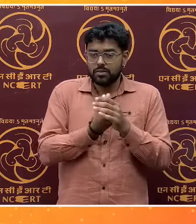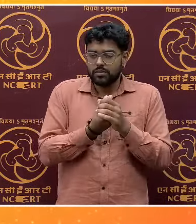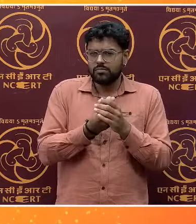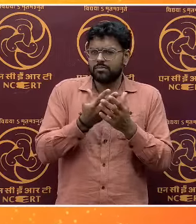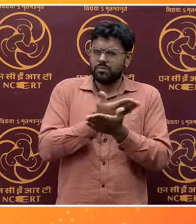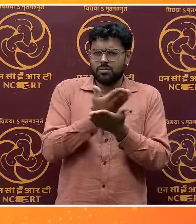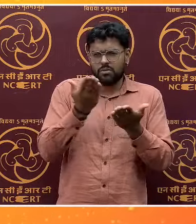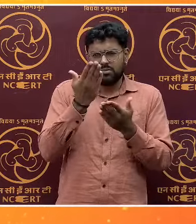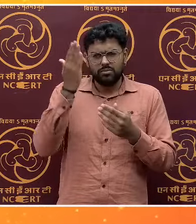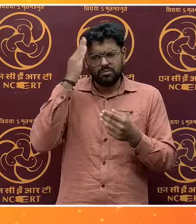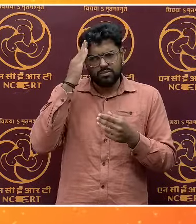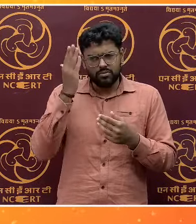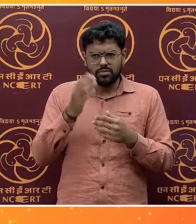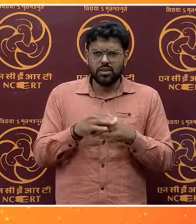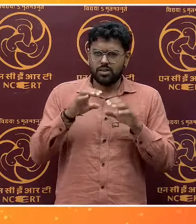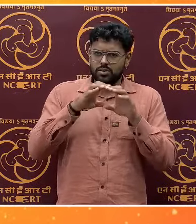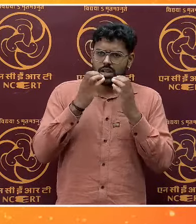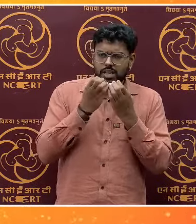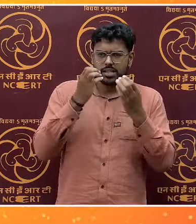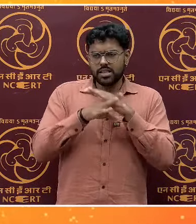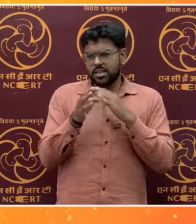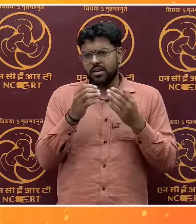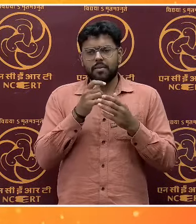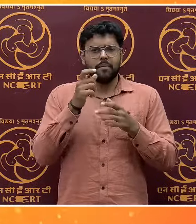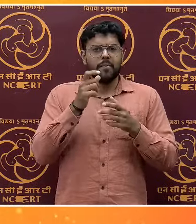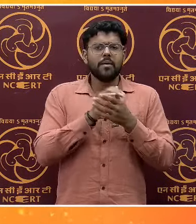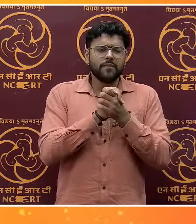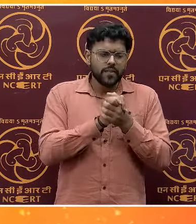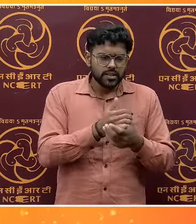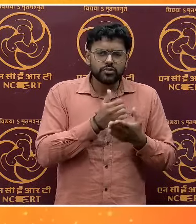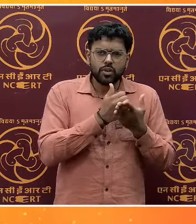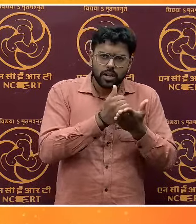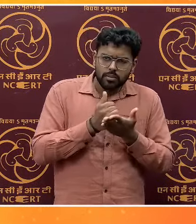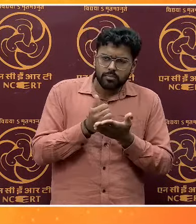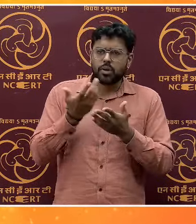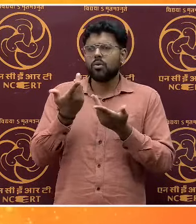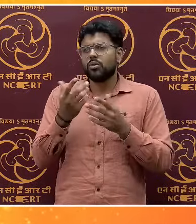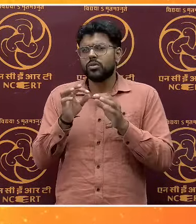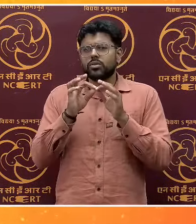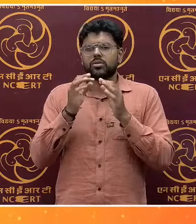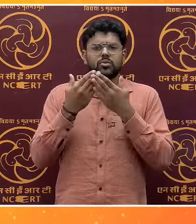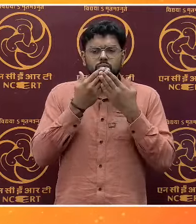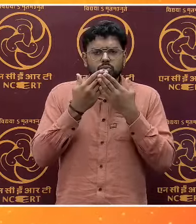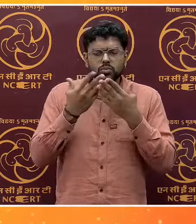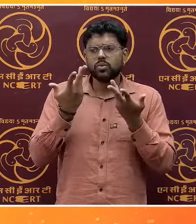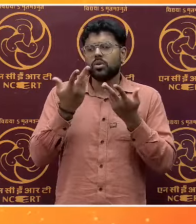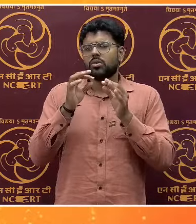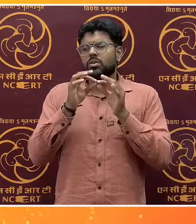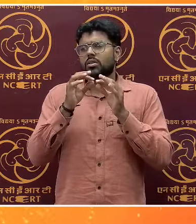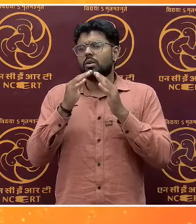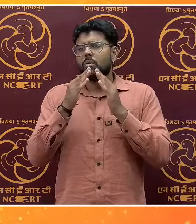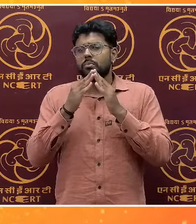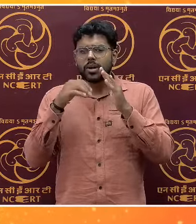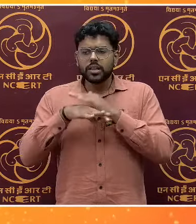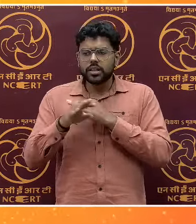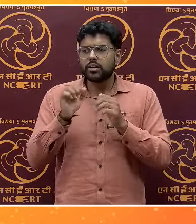sure you're helping your friends when they are in need. Even at your home, if some domestic help is coming, or if you're meeting any elderly